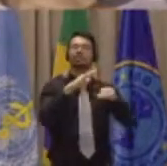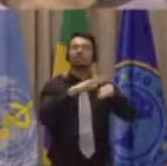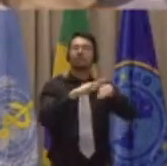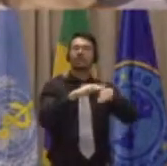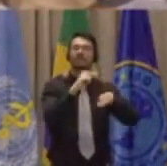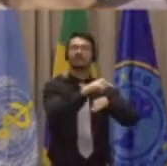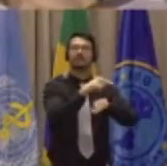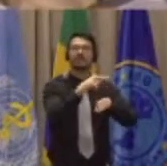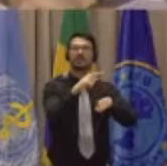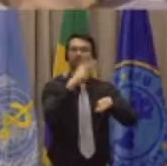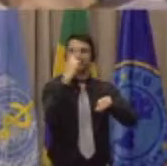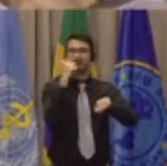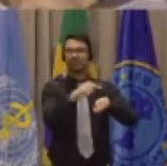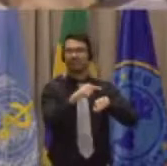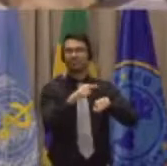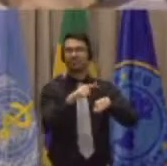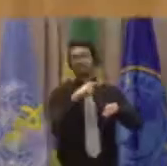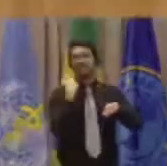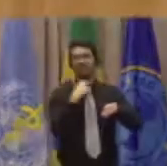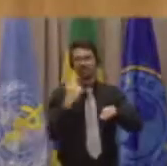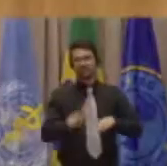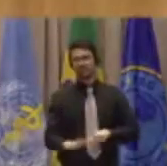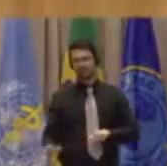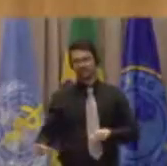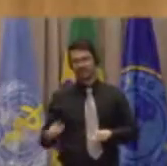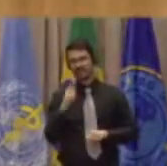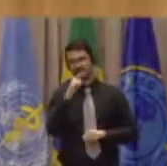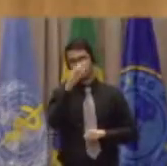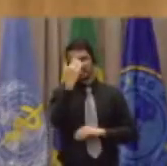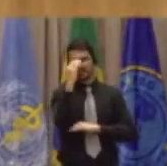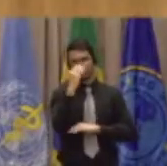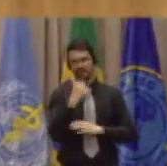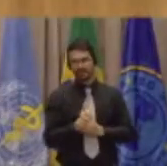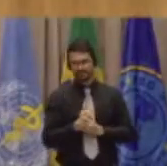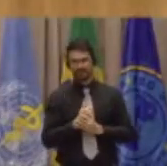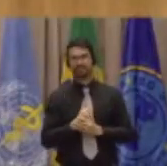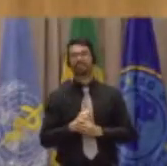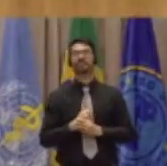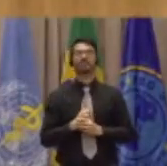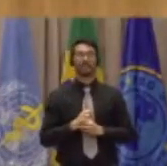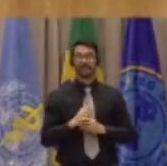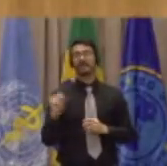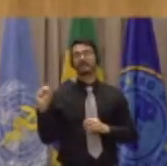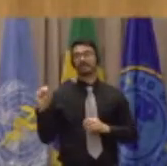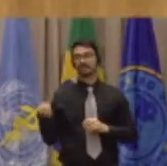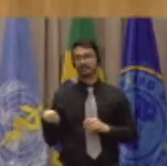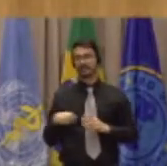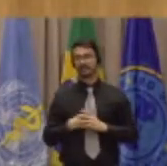comorbidity in the pediatric patients.